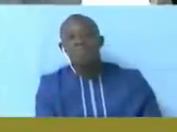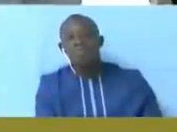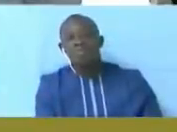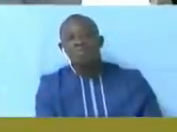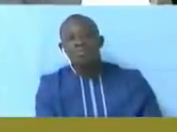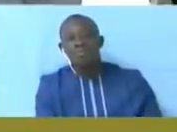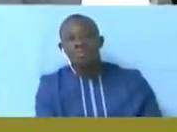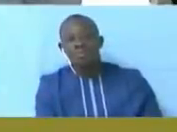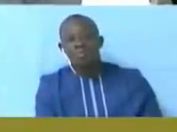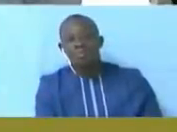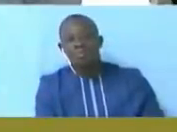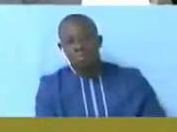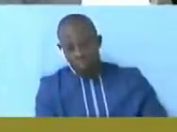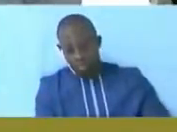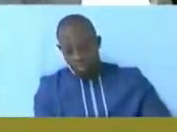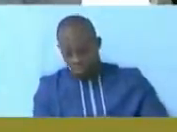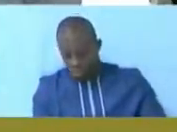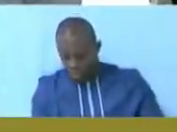us in our